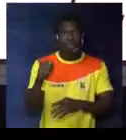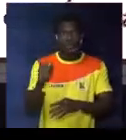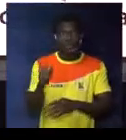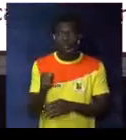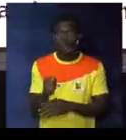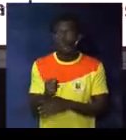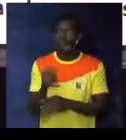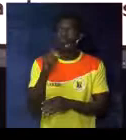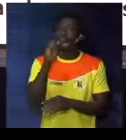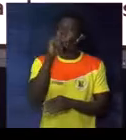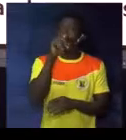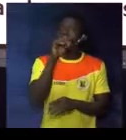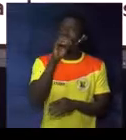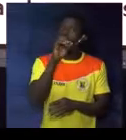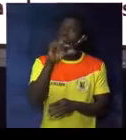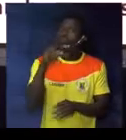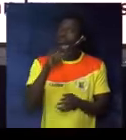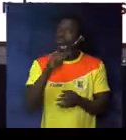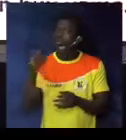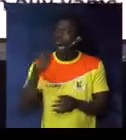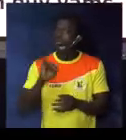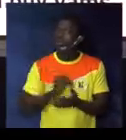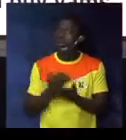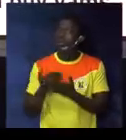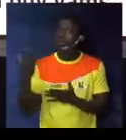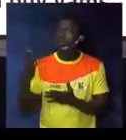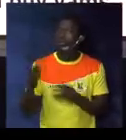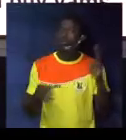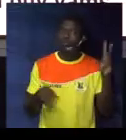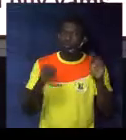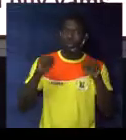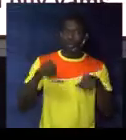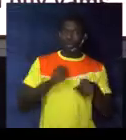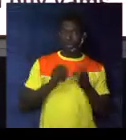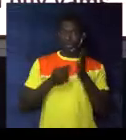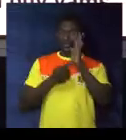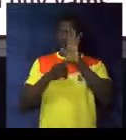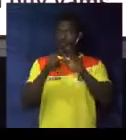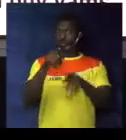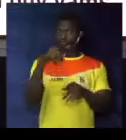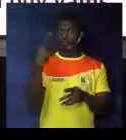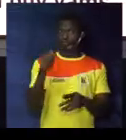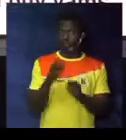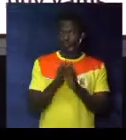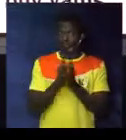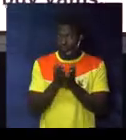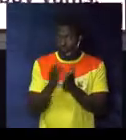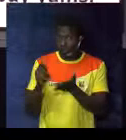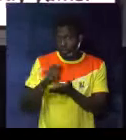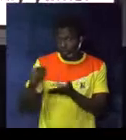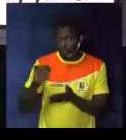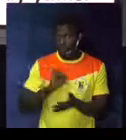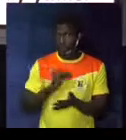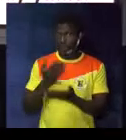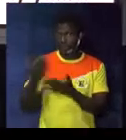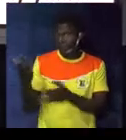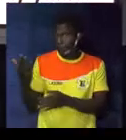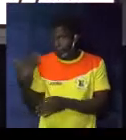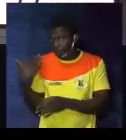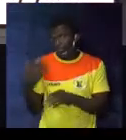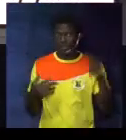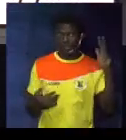This is the stool dash I bought. 2, can I show you the book dash I